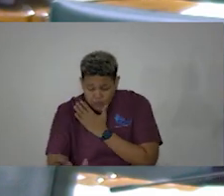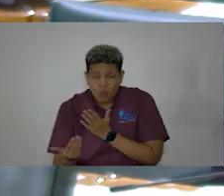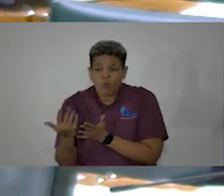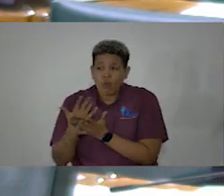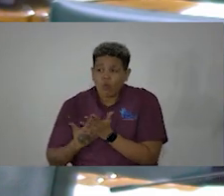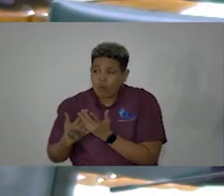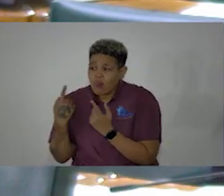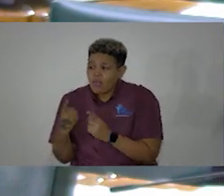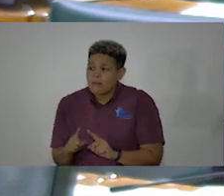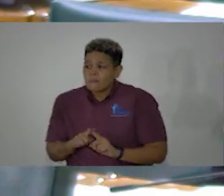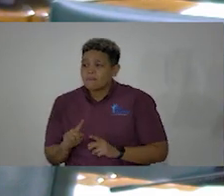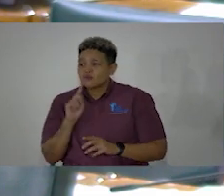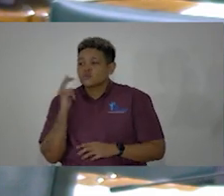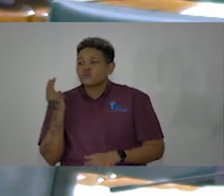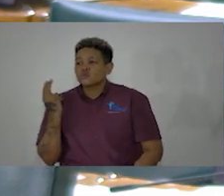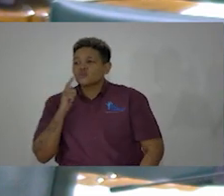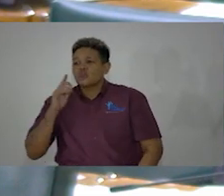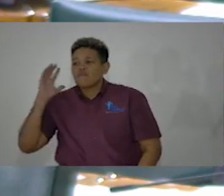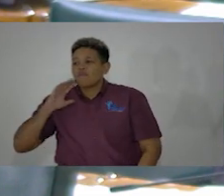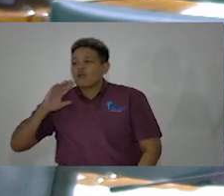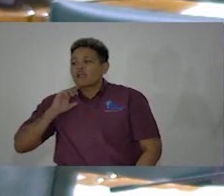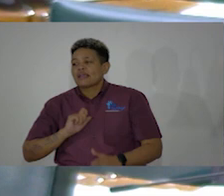and utilization of prior year